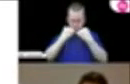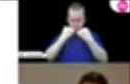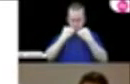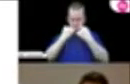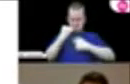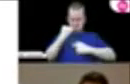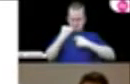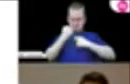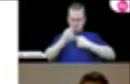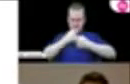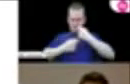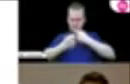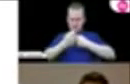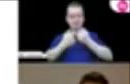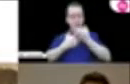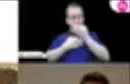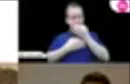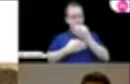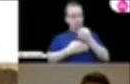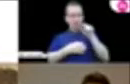and who they were.